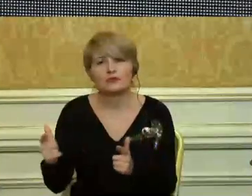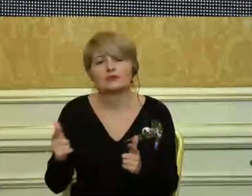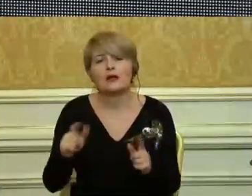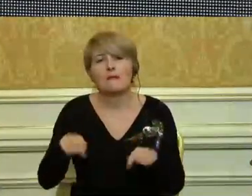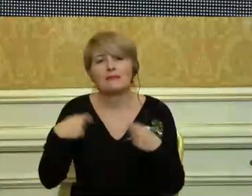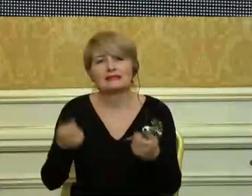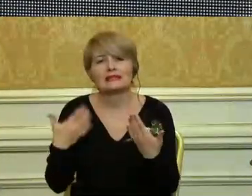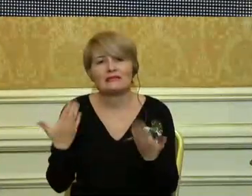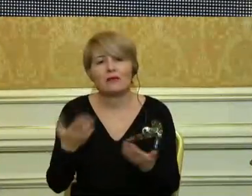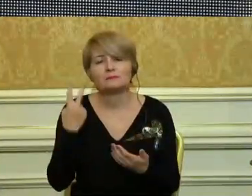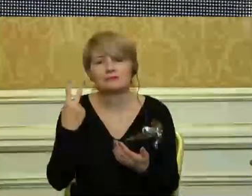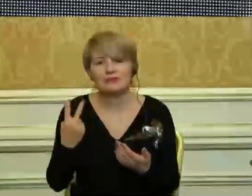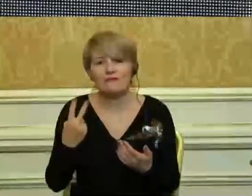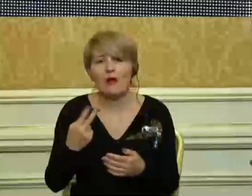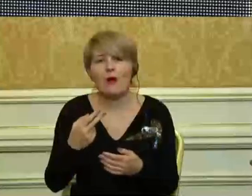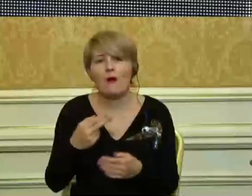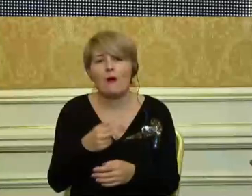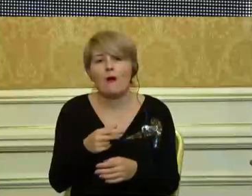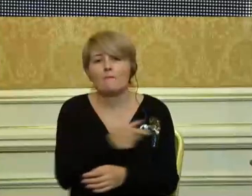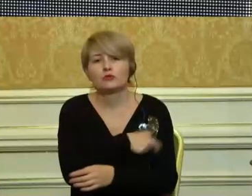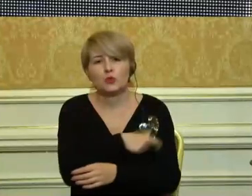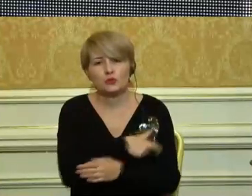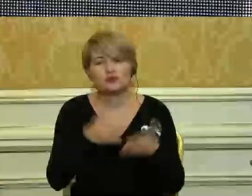is the latest example of America's